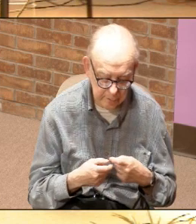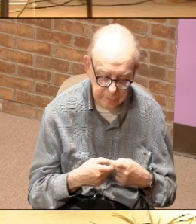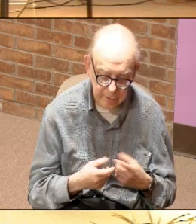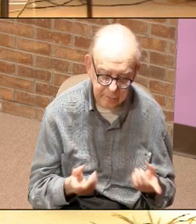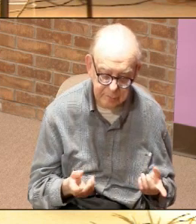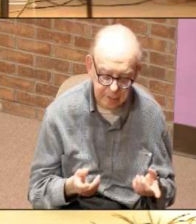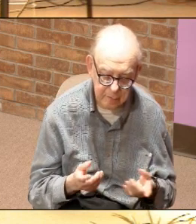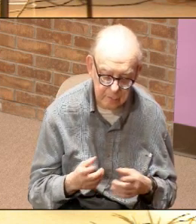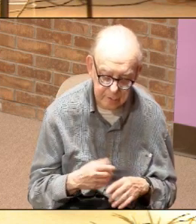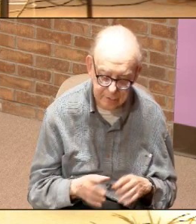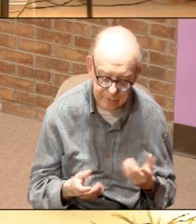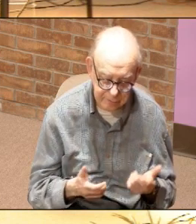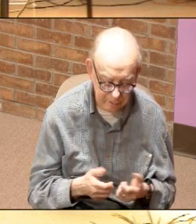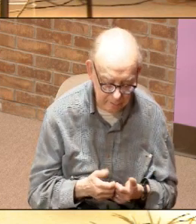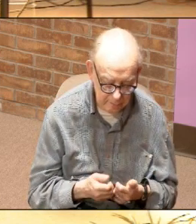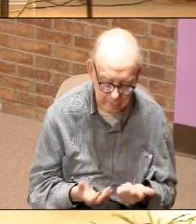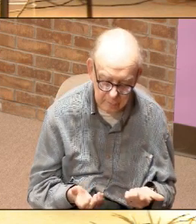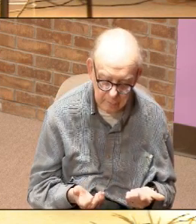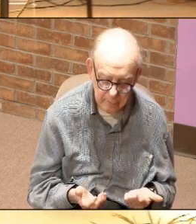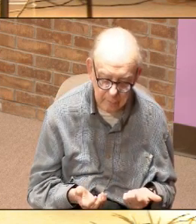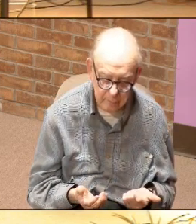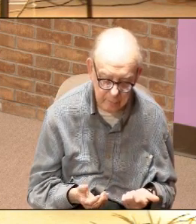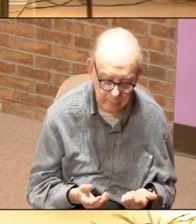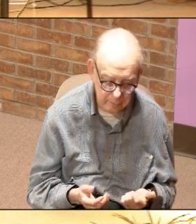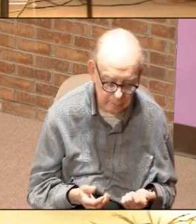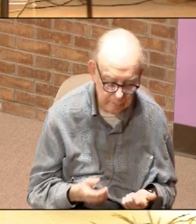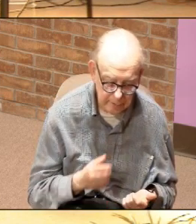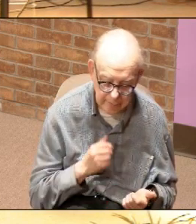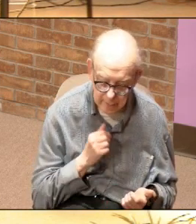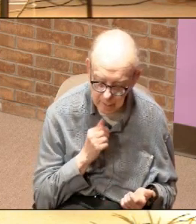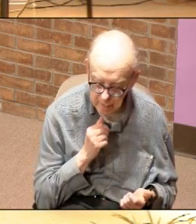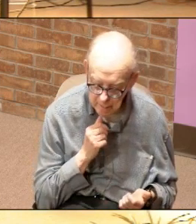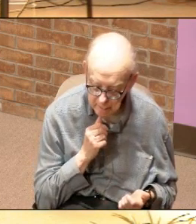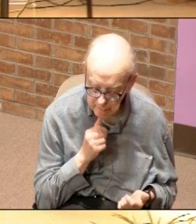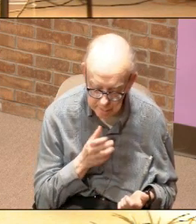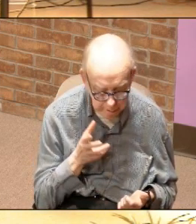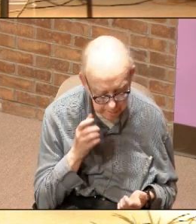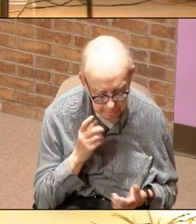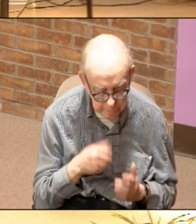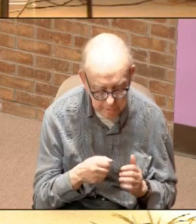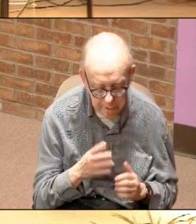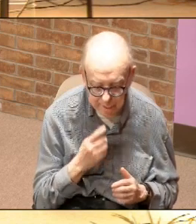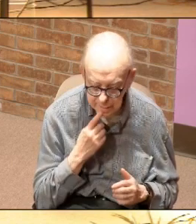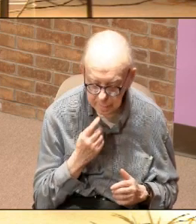say, and everything else. And I'm not going to hear what God's saying to me